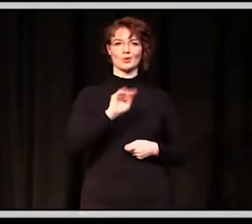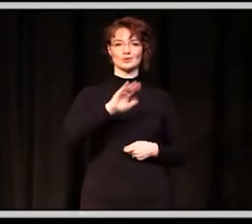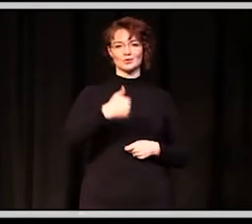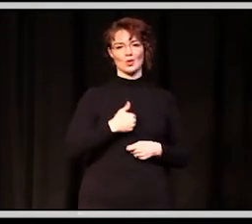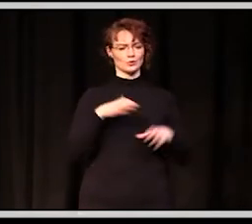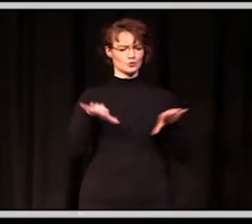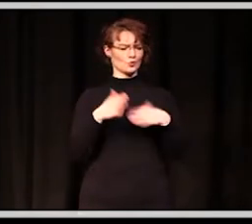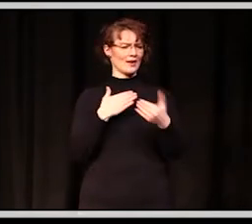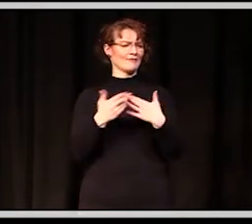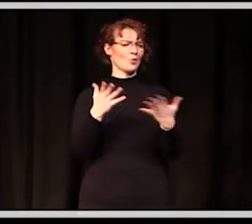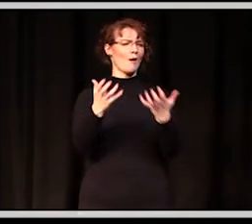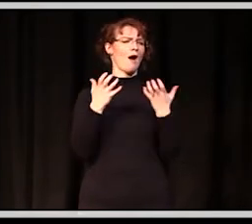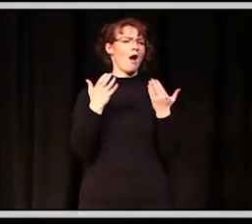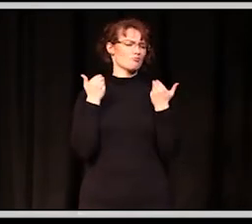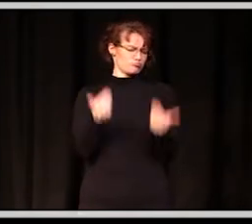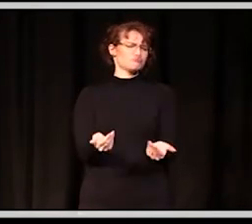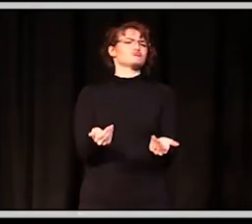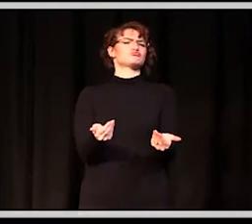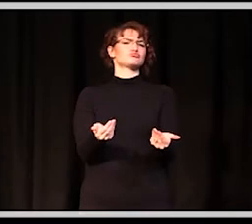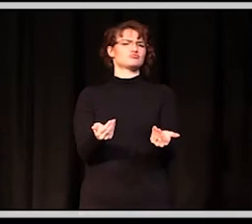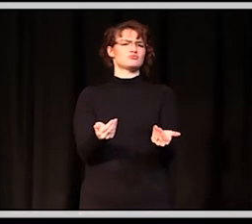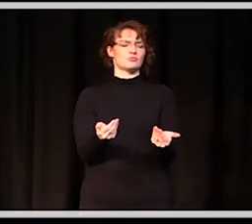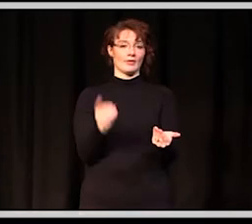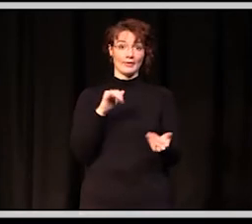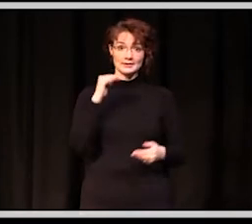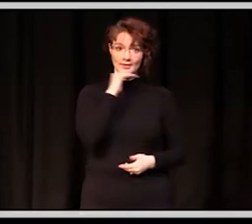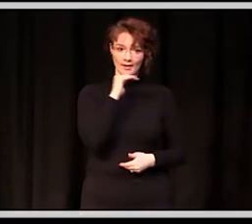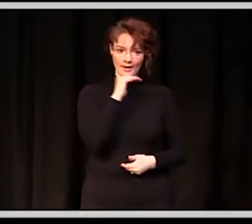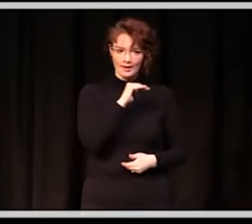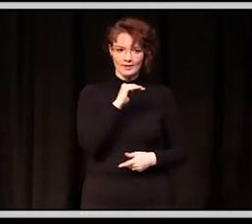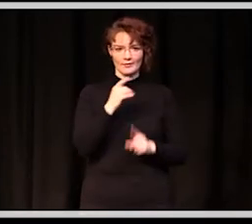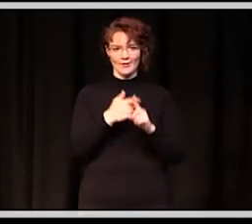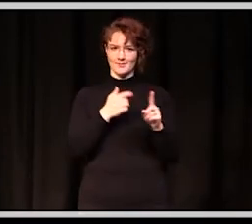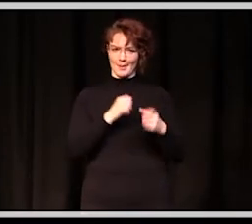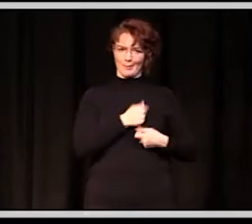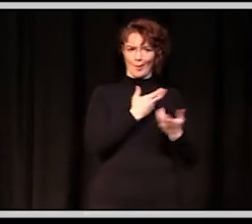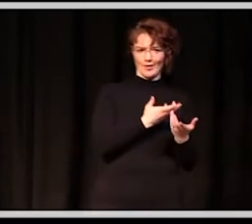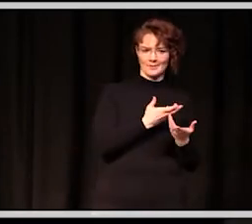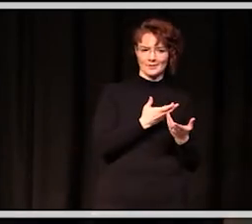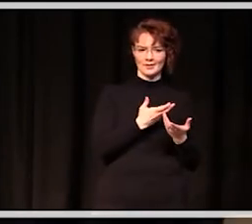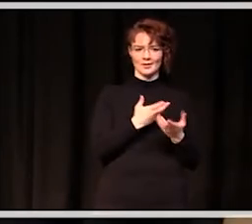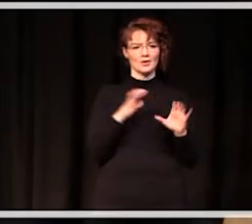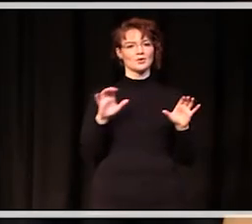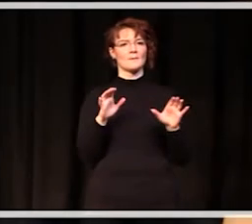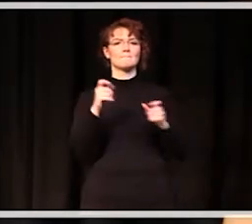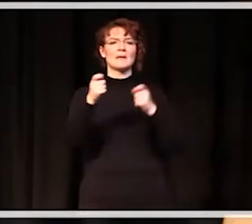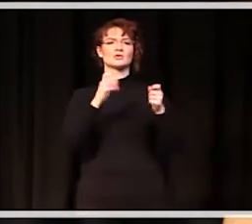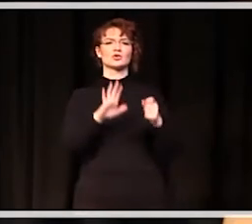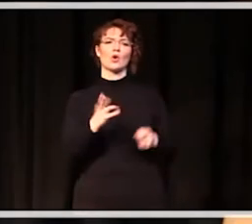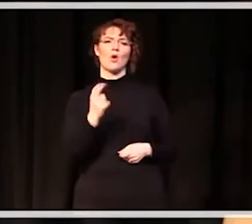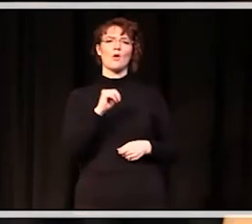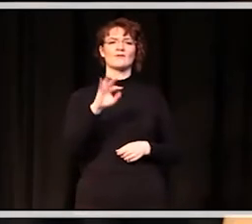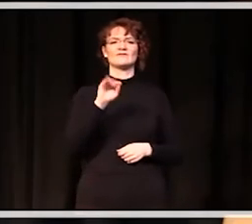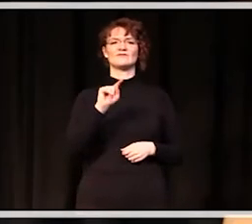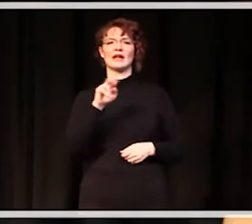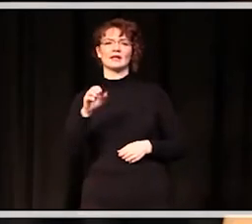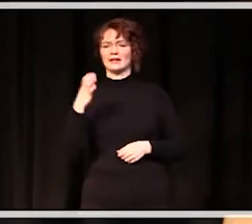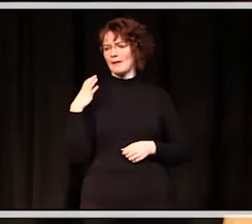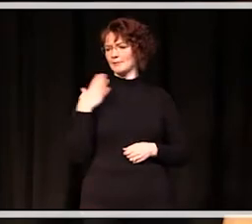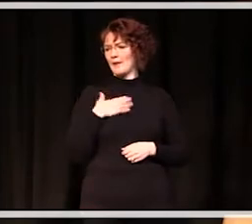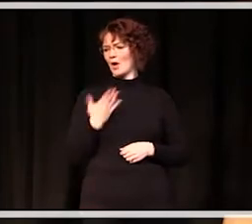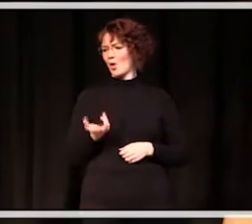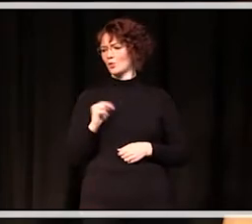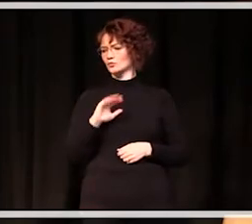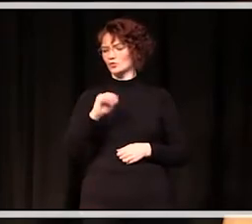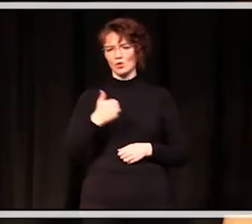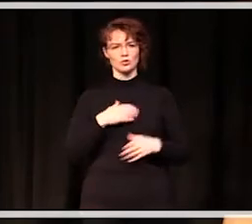as you please. The lie is inspired from the poem Invictus, right? You're the master of your own fate, the captain of your soul, so do